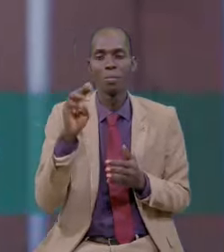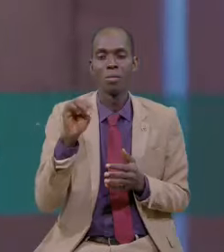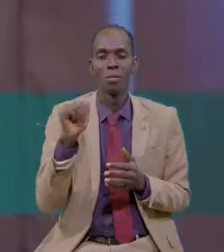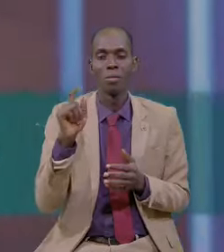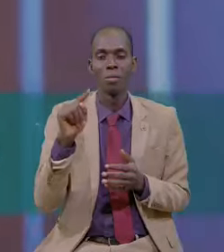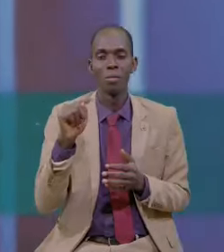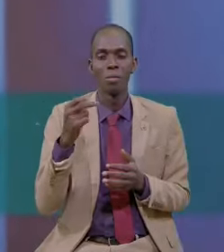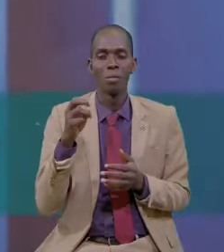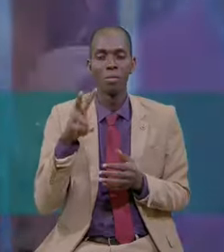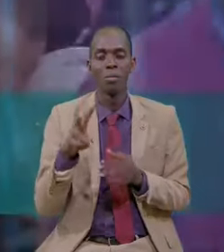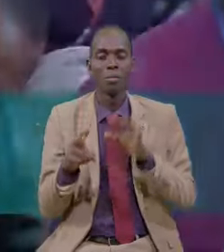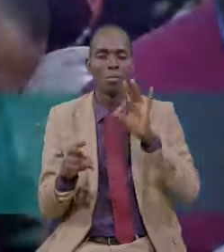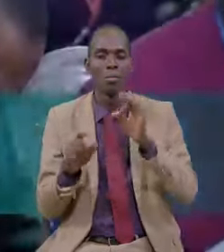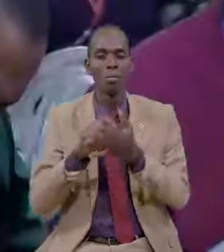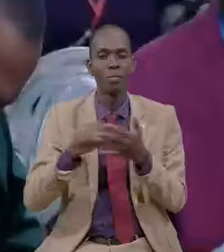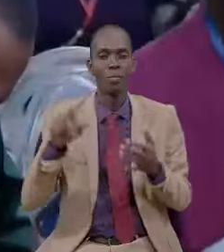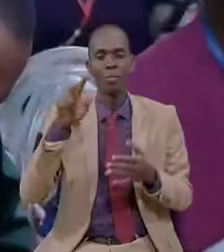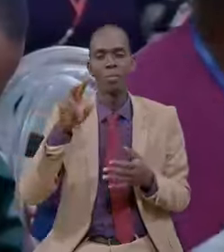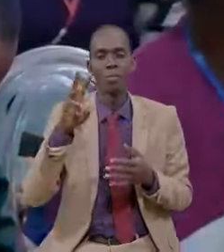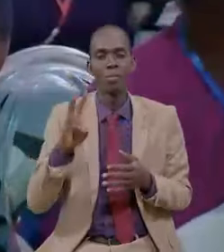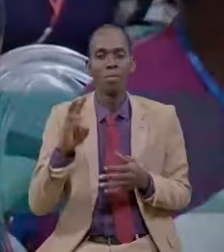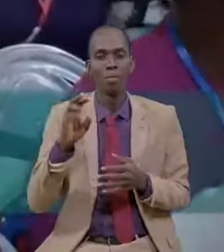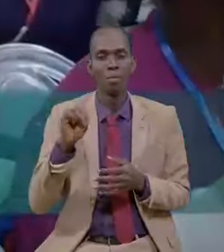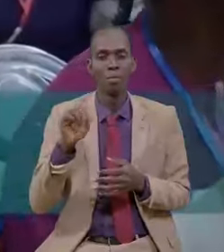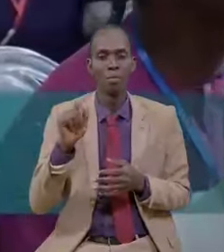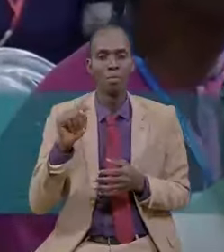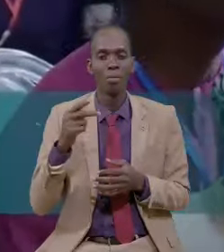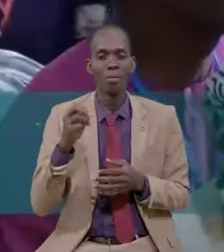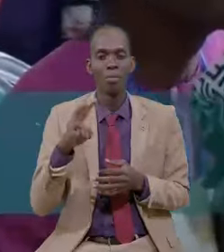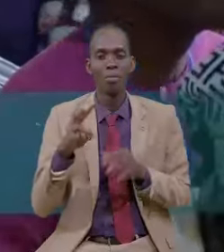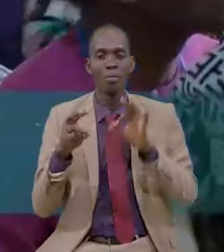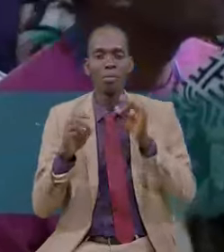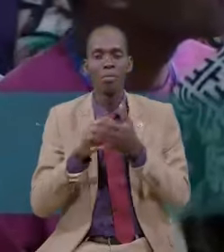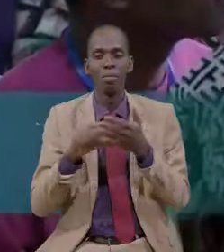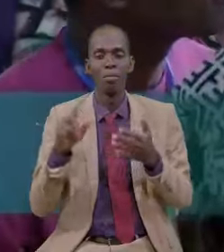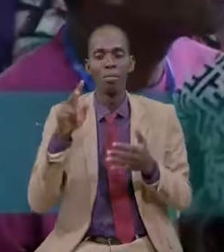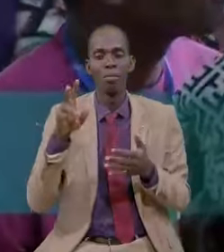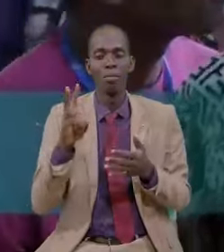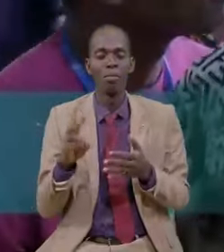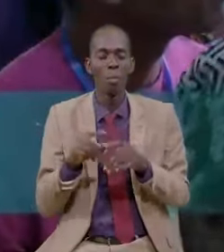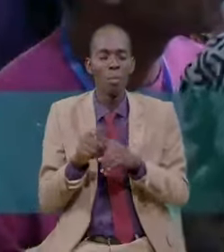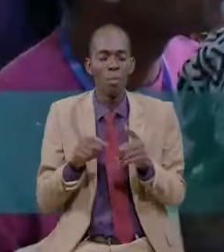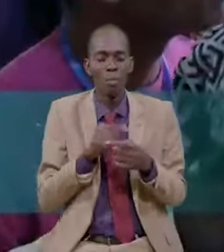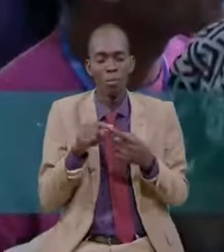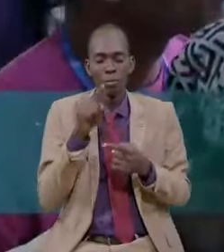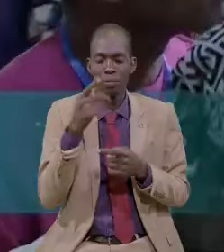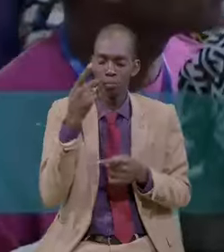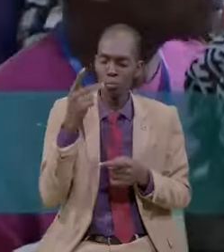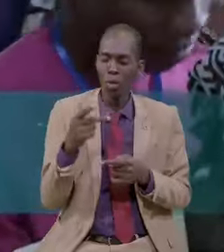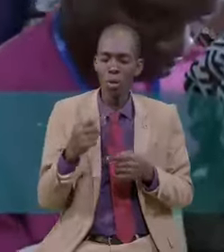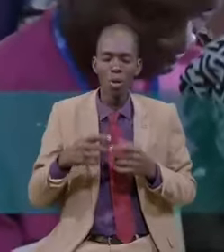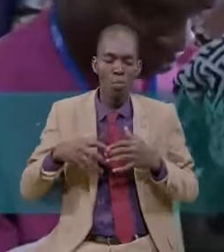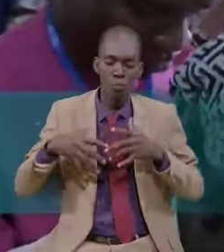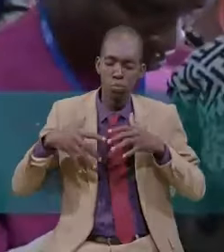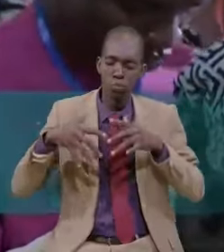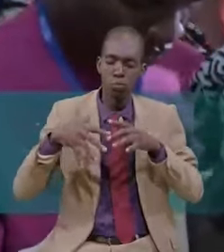from verse 36. It says, but when he saw the multitudes, he was